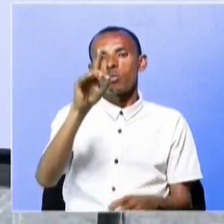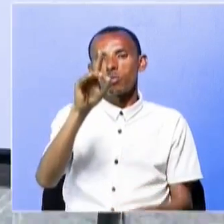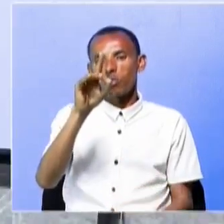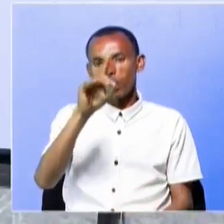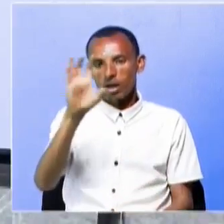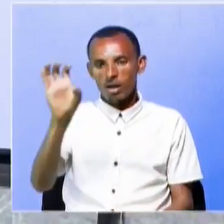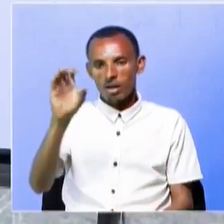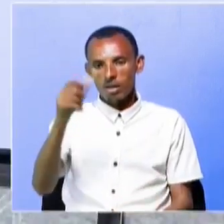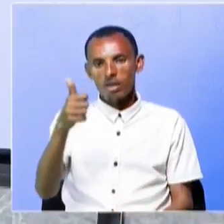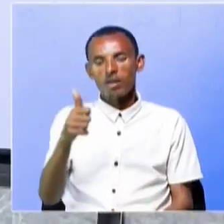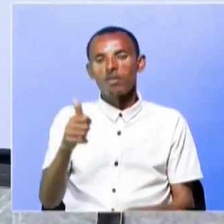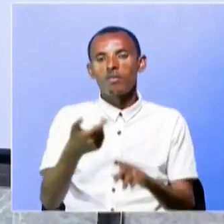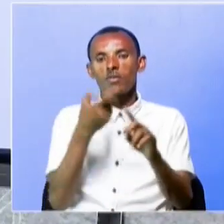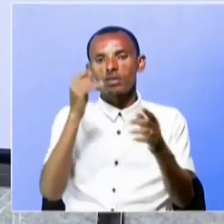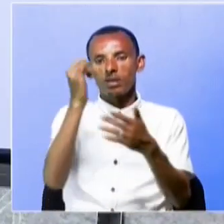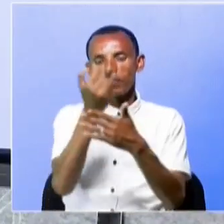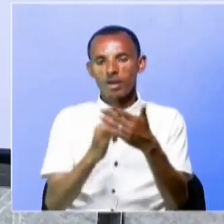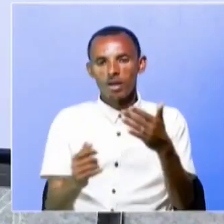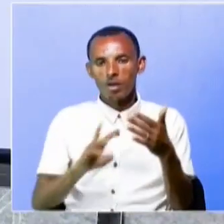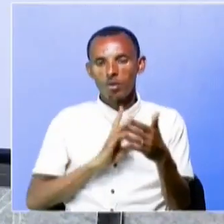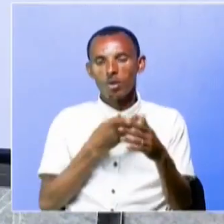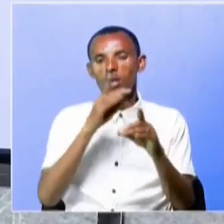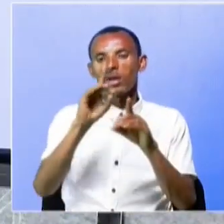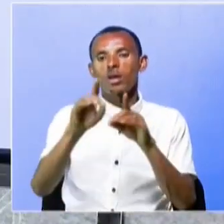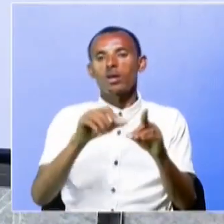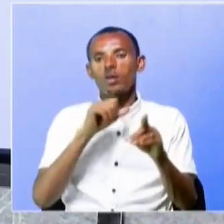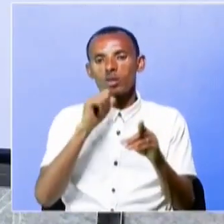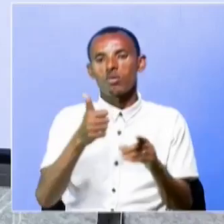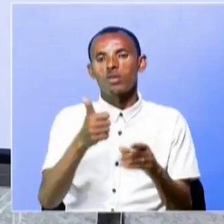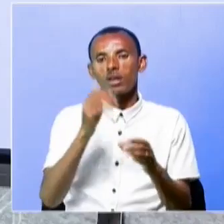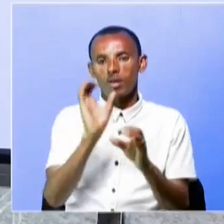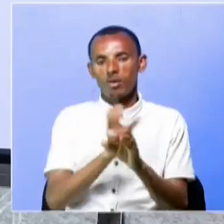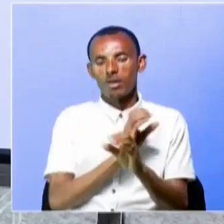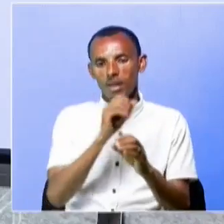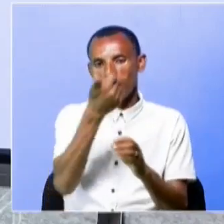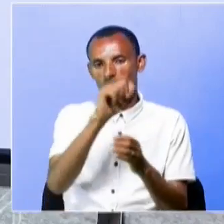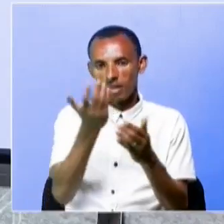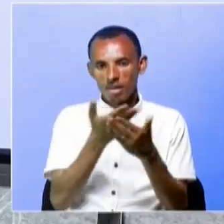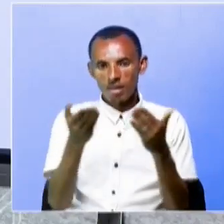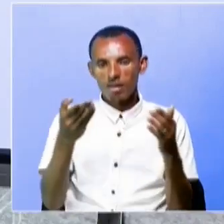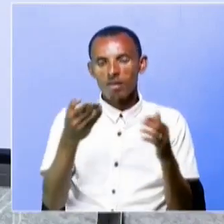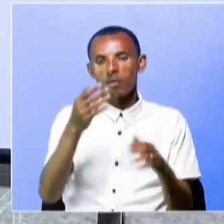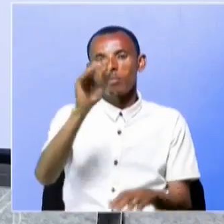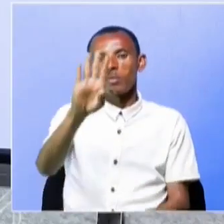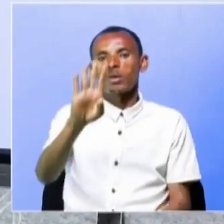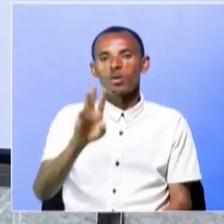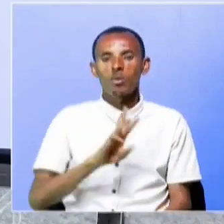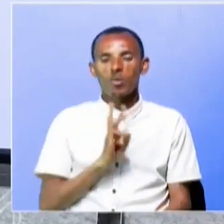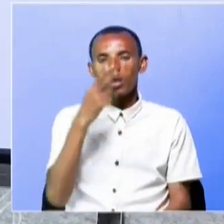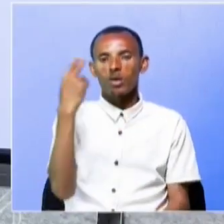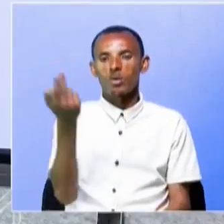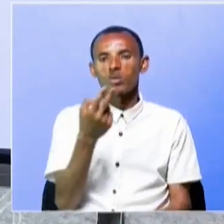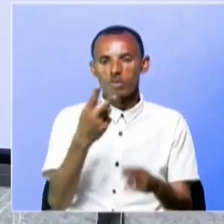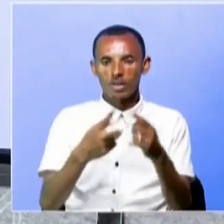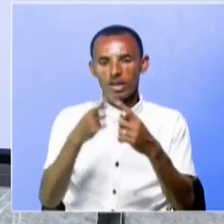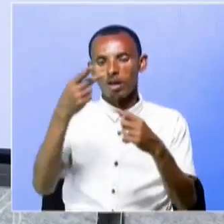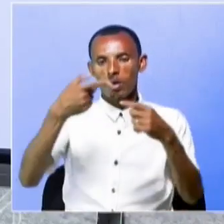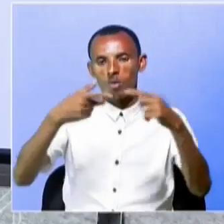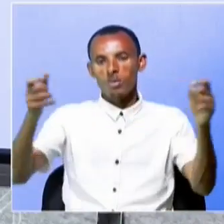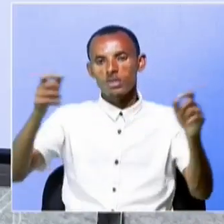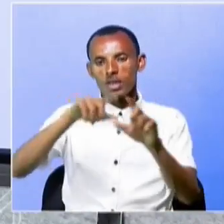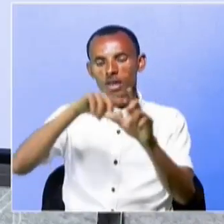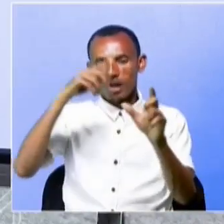so from the figure, we don't calculate anything for B. we apply the concept of vertically opposite